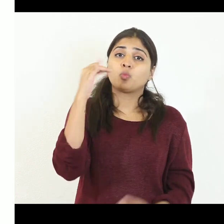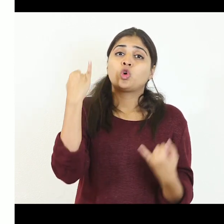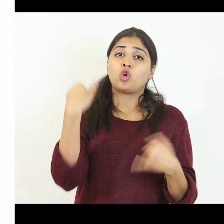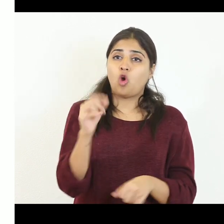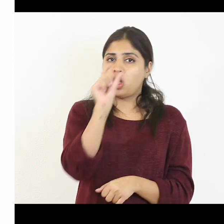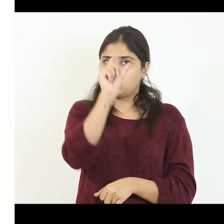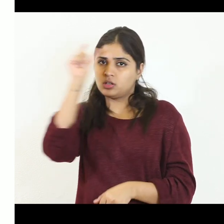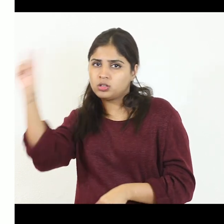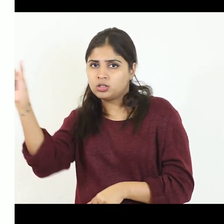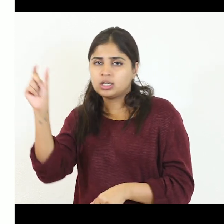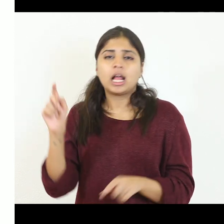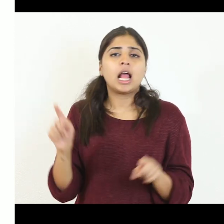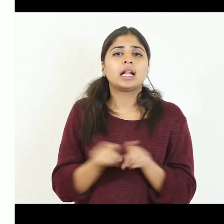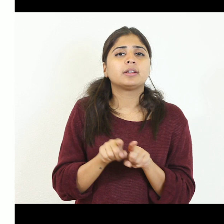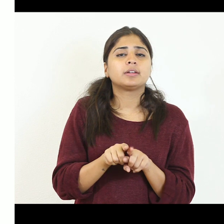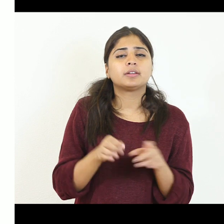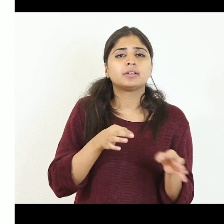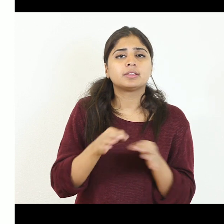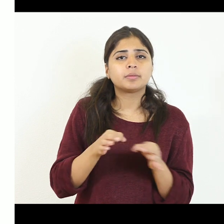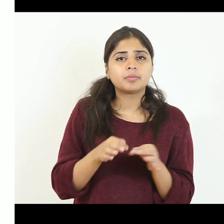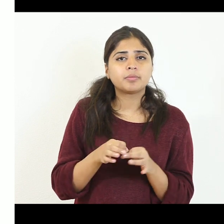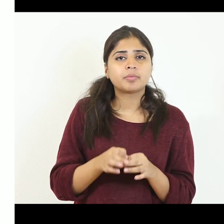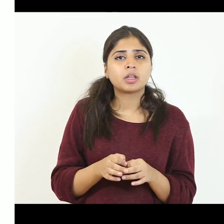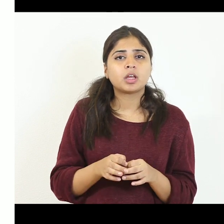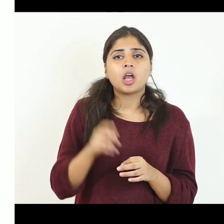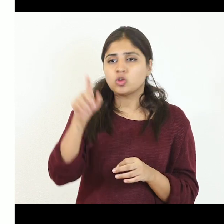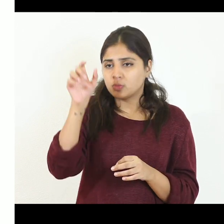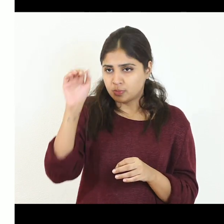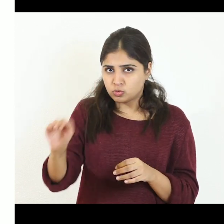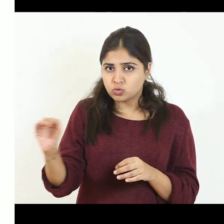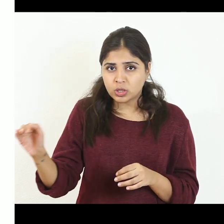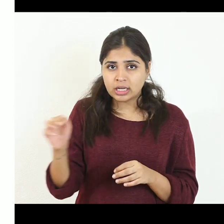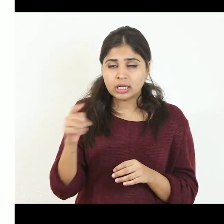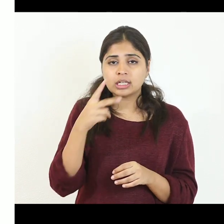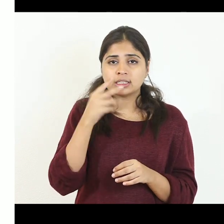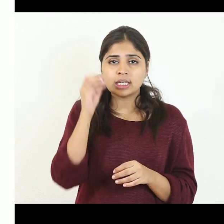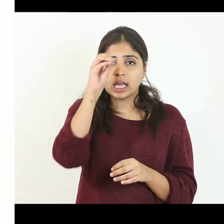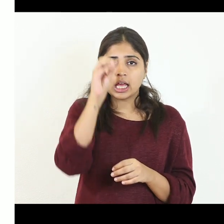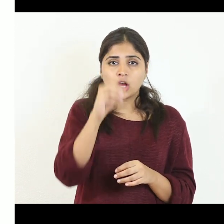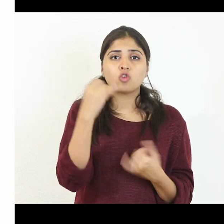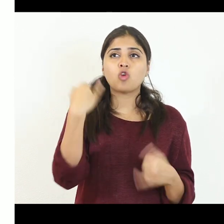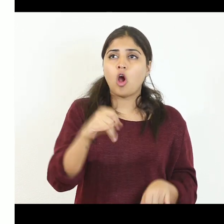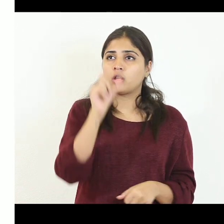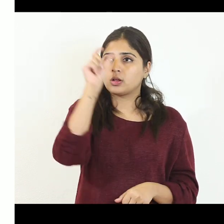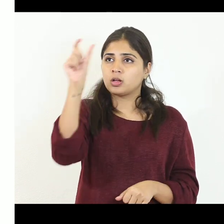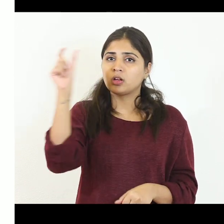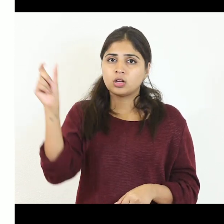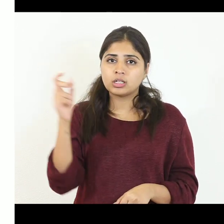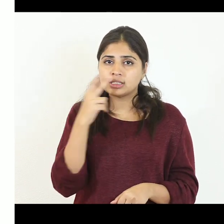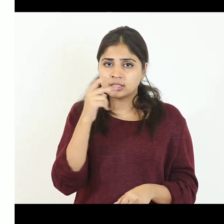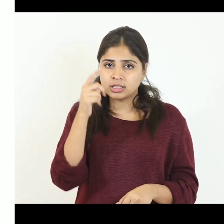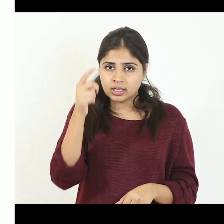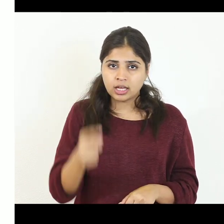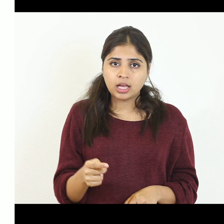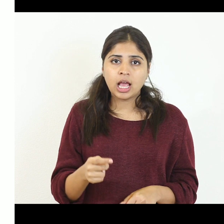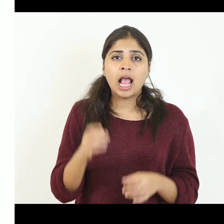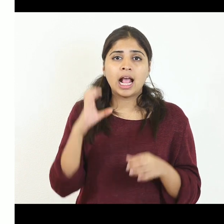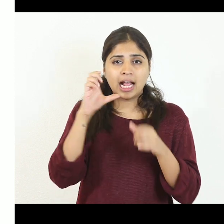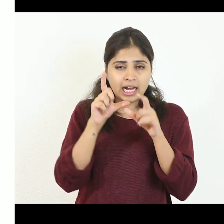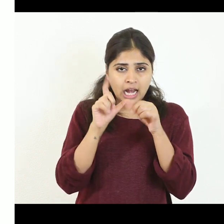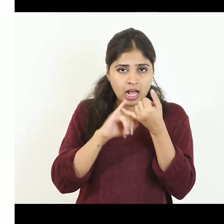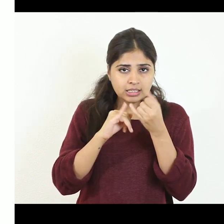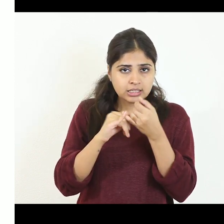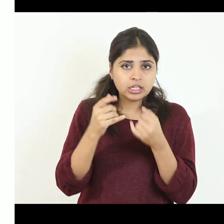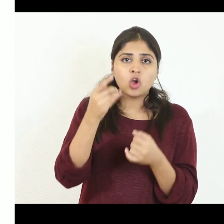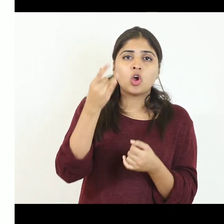Input in wrong field. For example, the details of the student are entered in a wrong field. That is, in